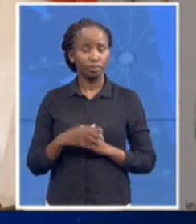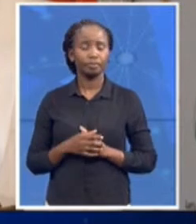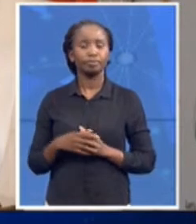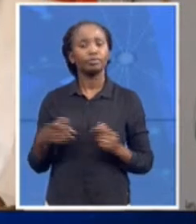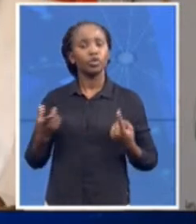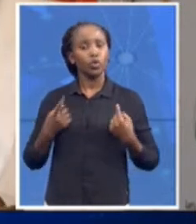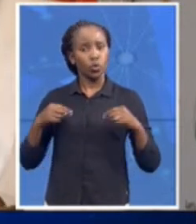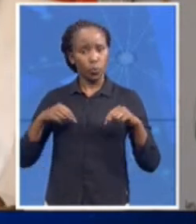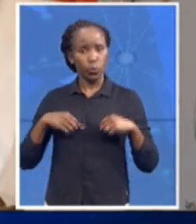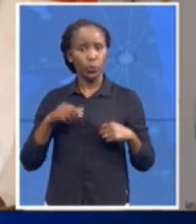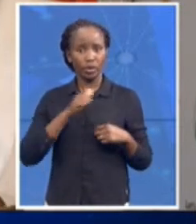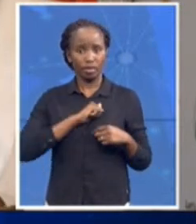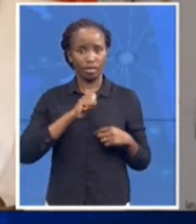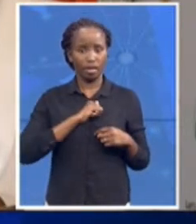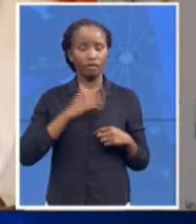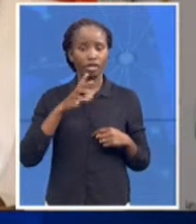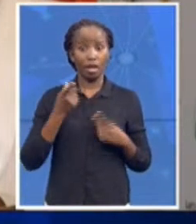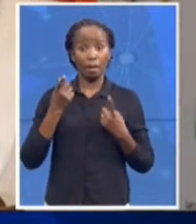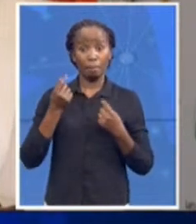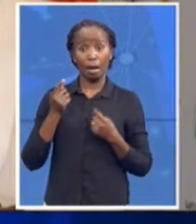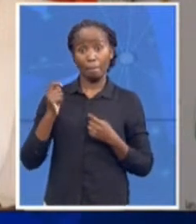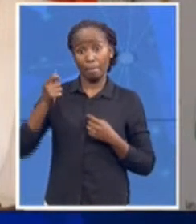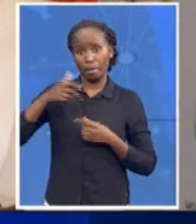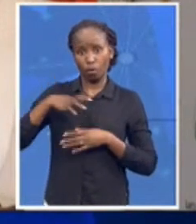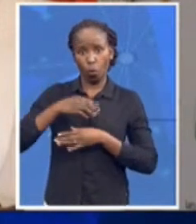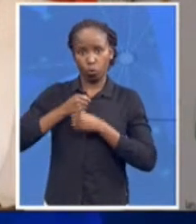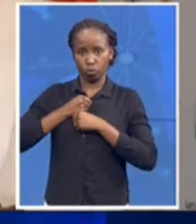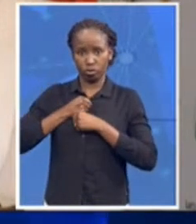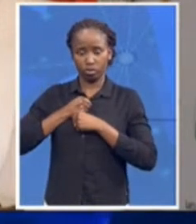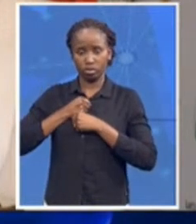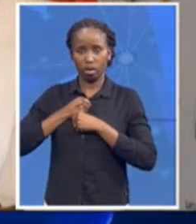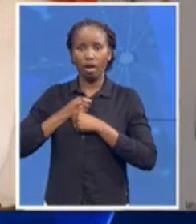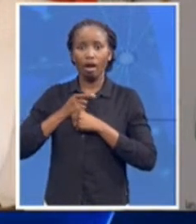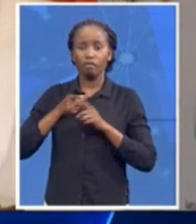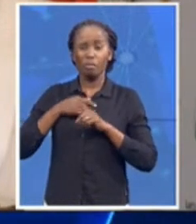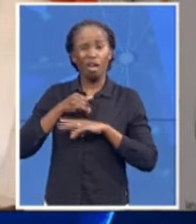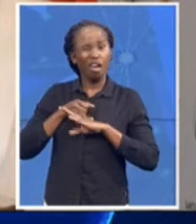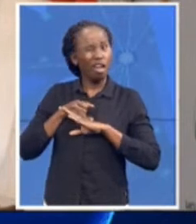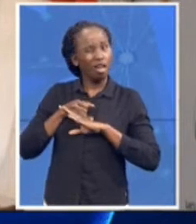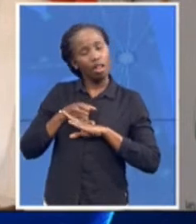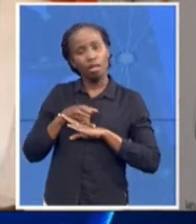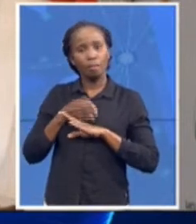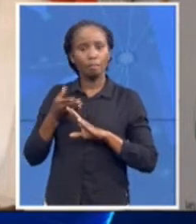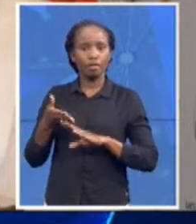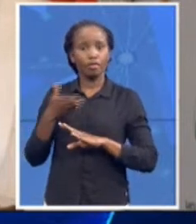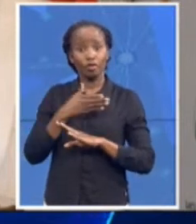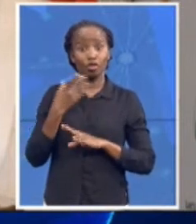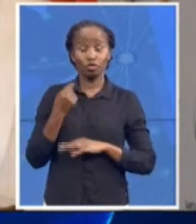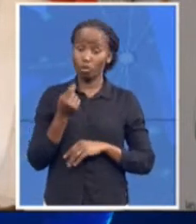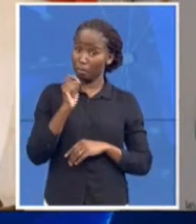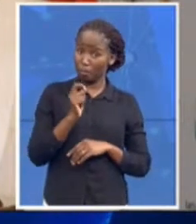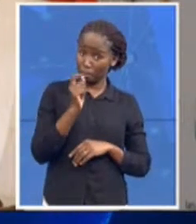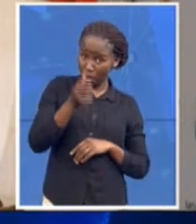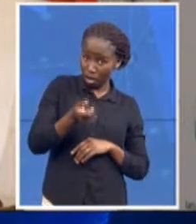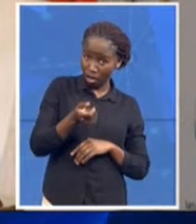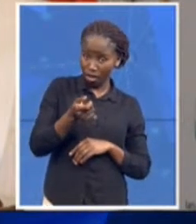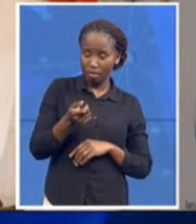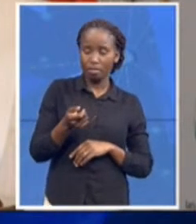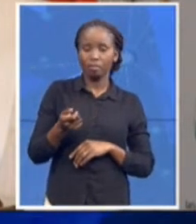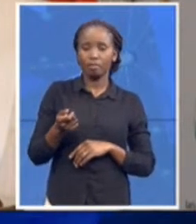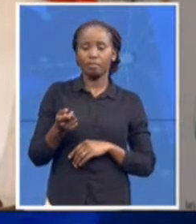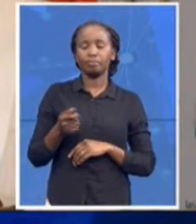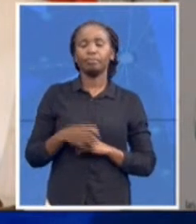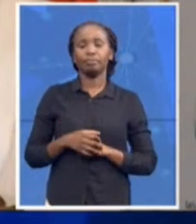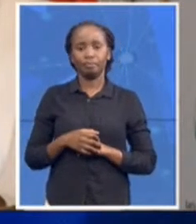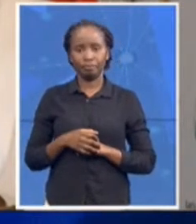at very, very, very early stage before payments were actually dispersed to those artists. So we have only a